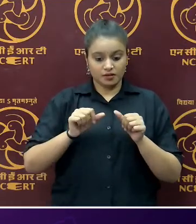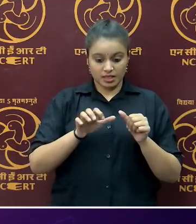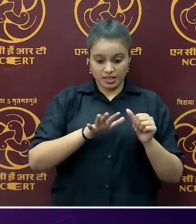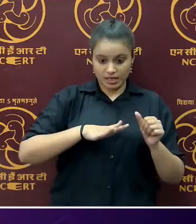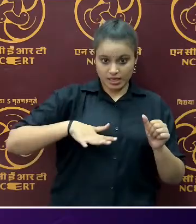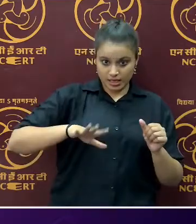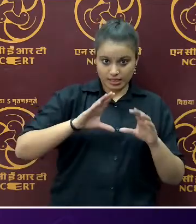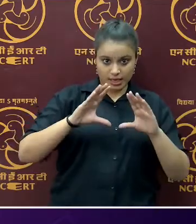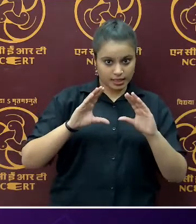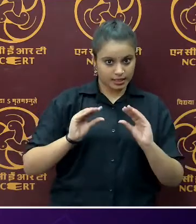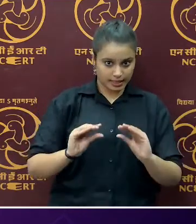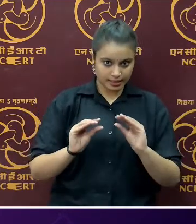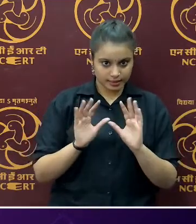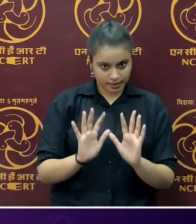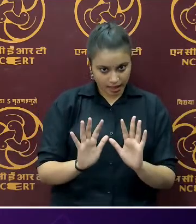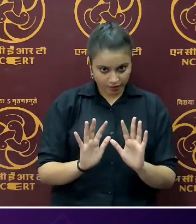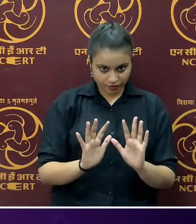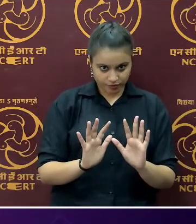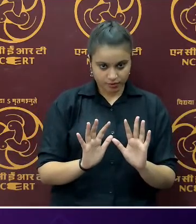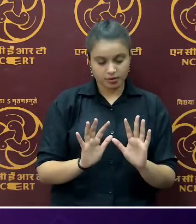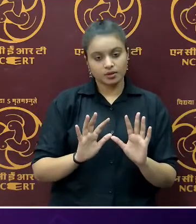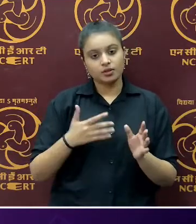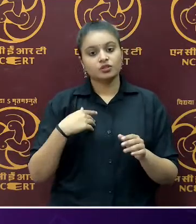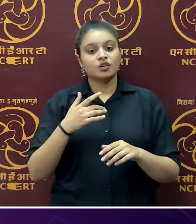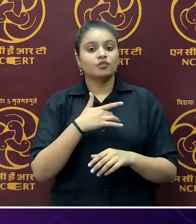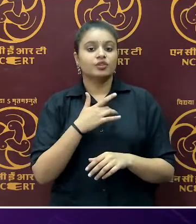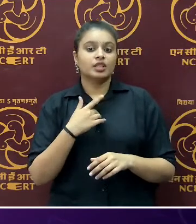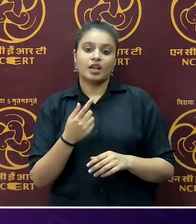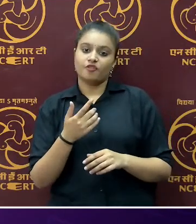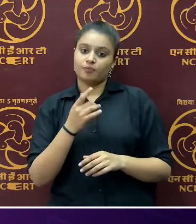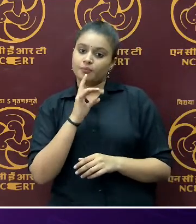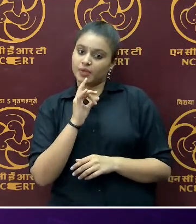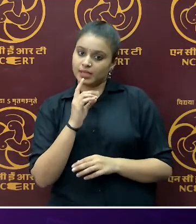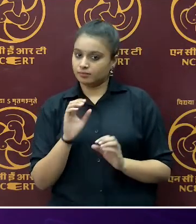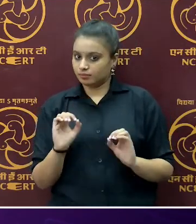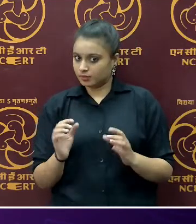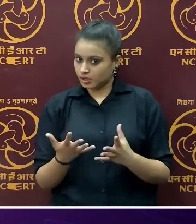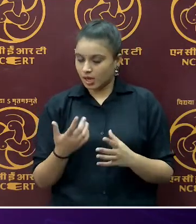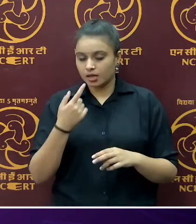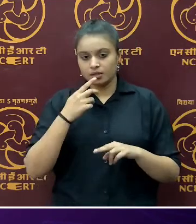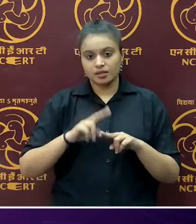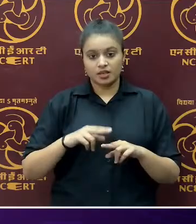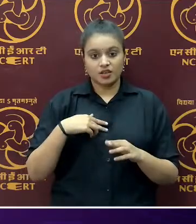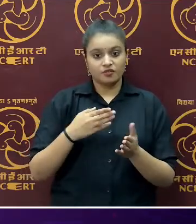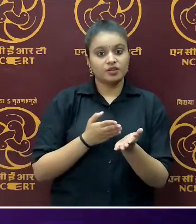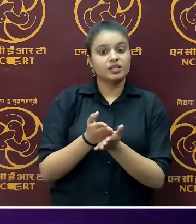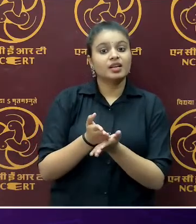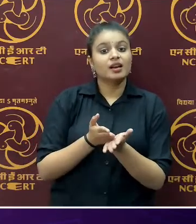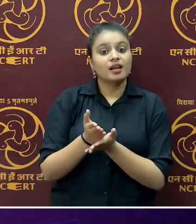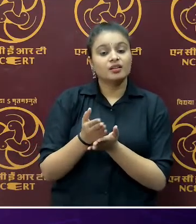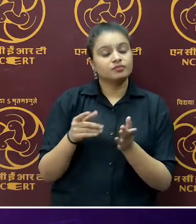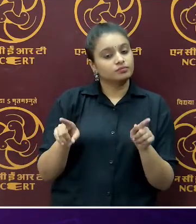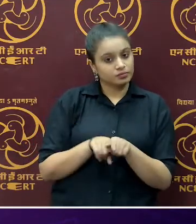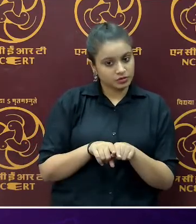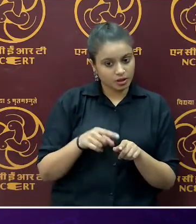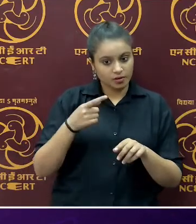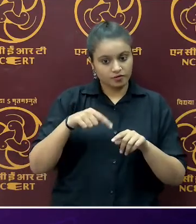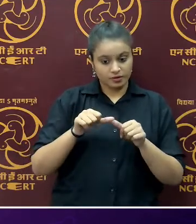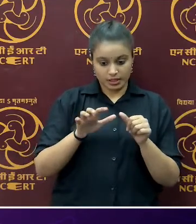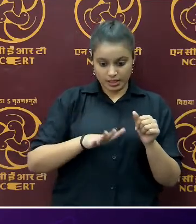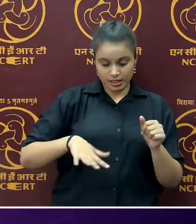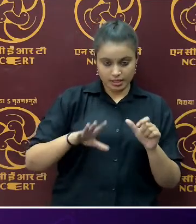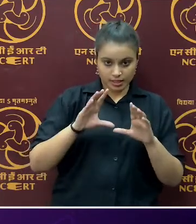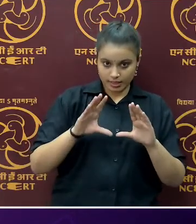is less, yes, we'll feel the pain. Yes. In case of knife also, the area was